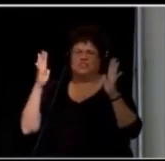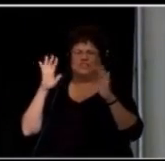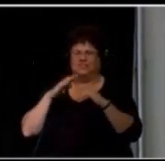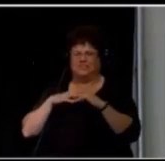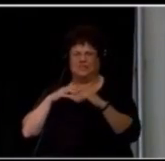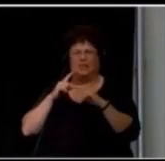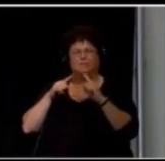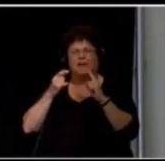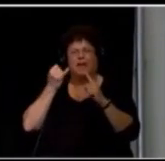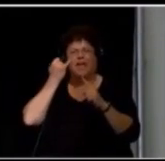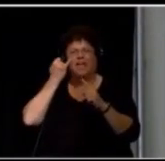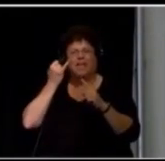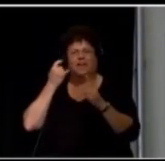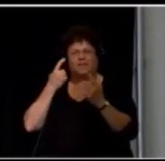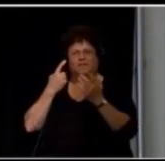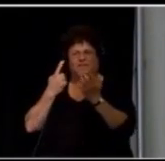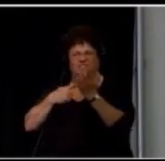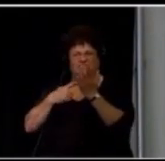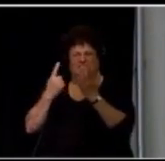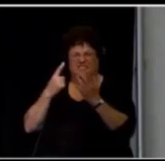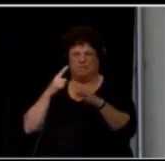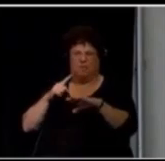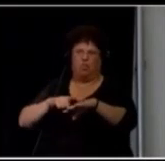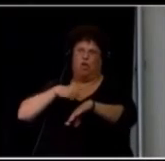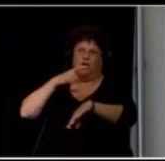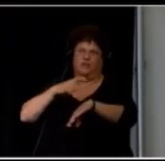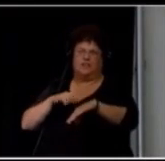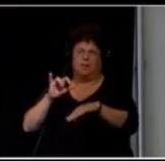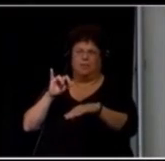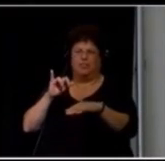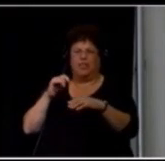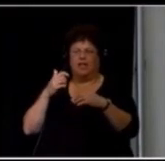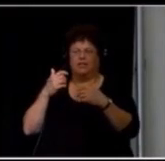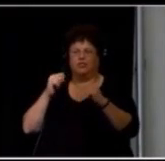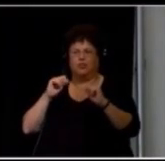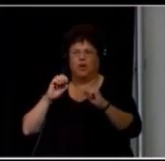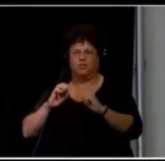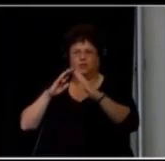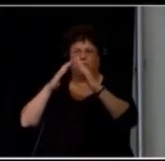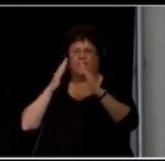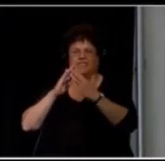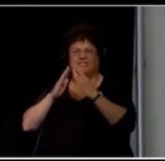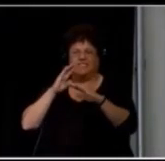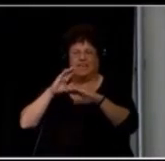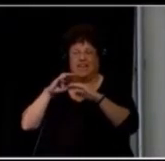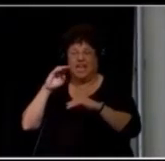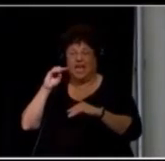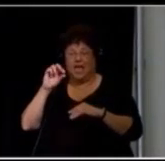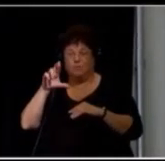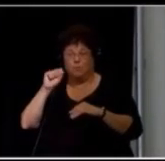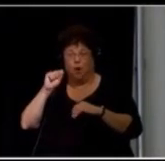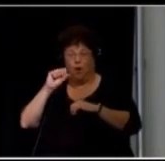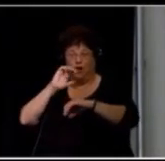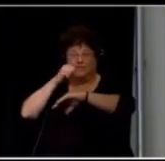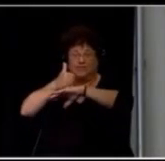But if you're talking about something really long term, like trying to build a city on Mars, and then you end up